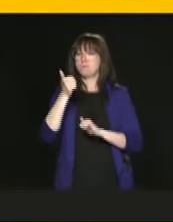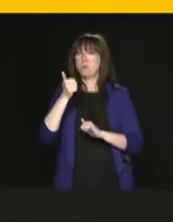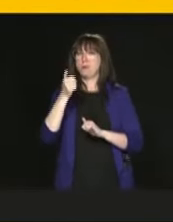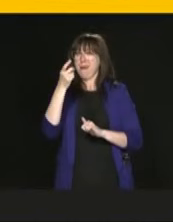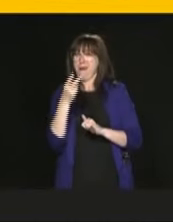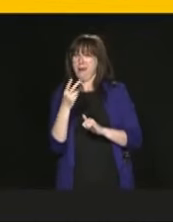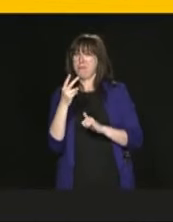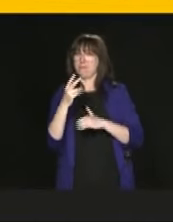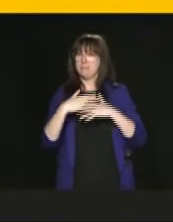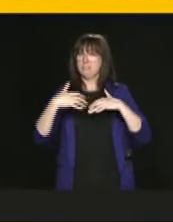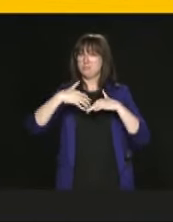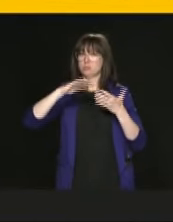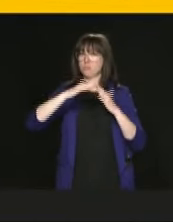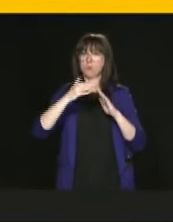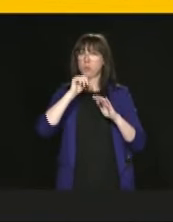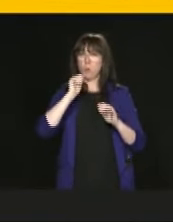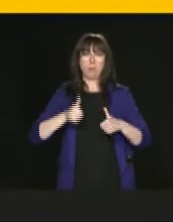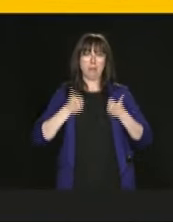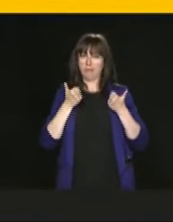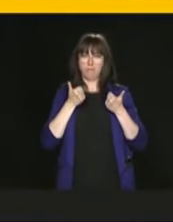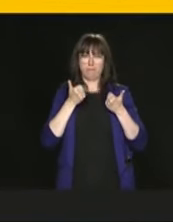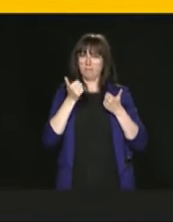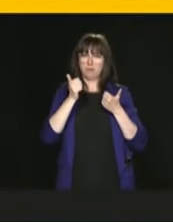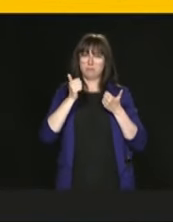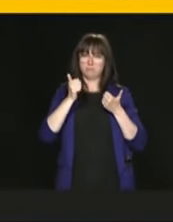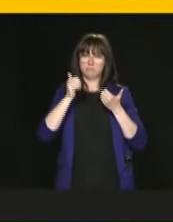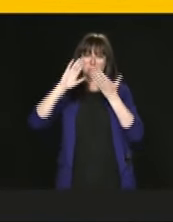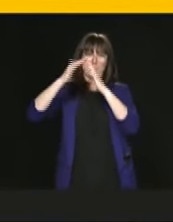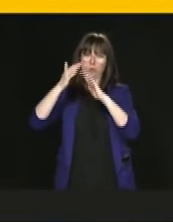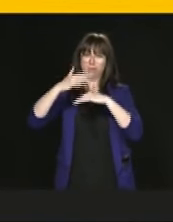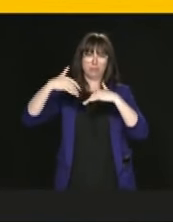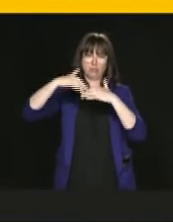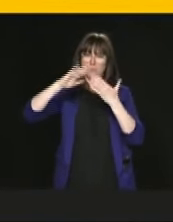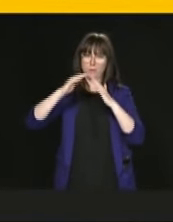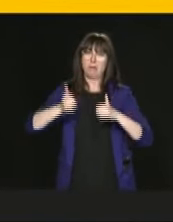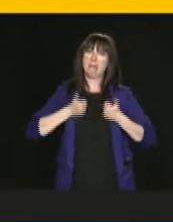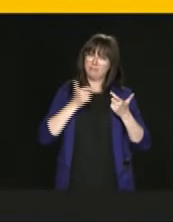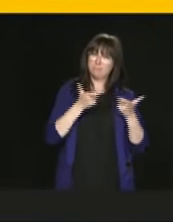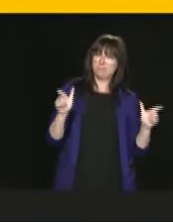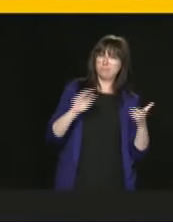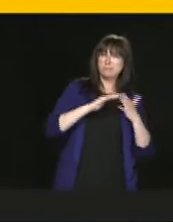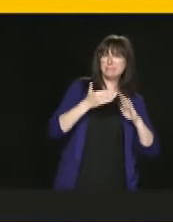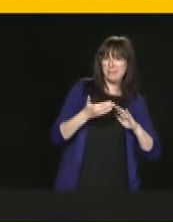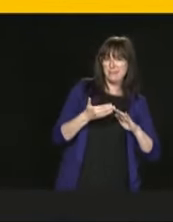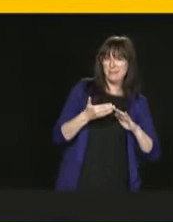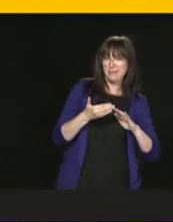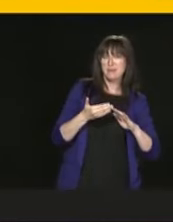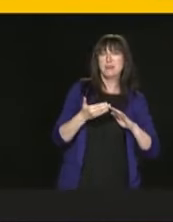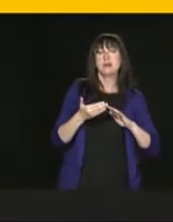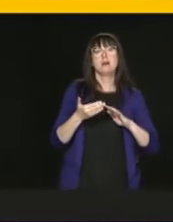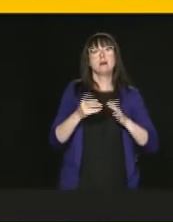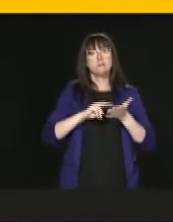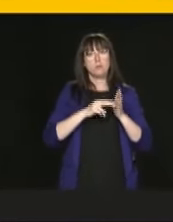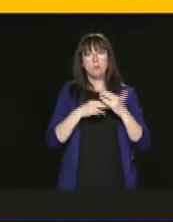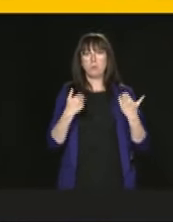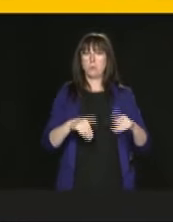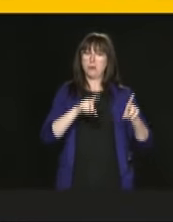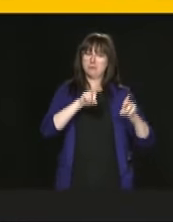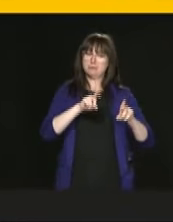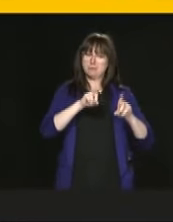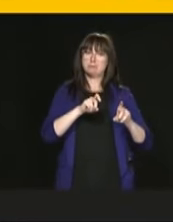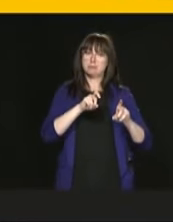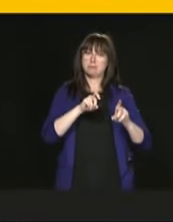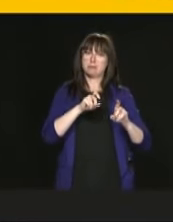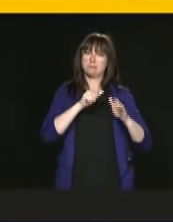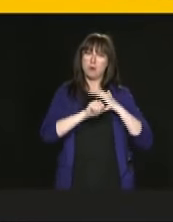unquote, mostly in the main urban centres. And that really is the responsibility of the testing protocols of the province. And that data is